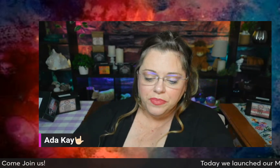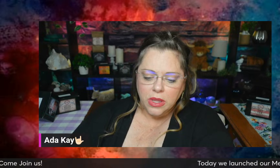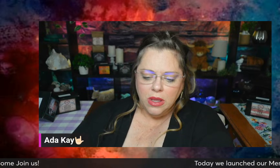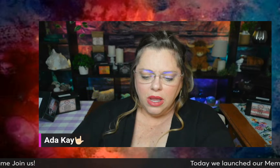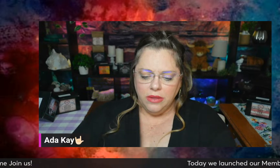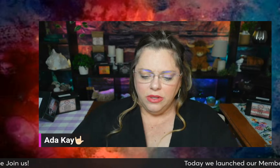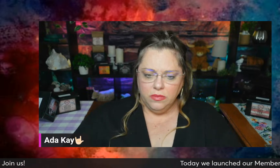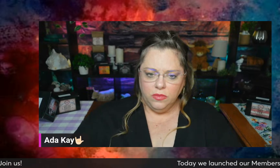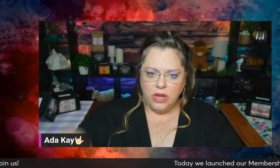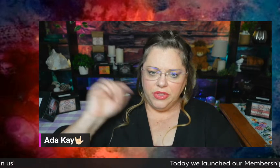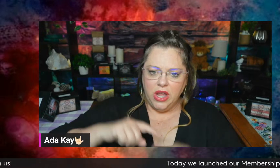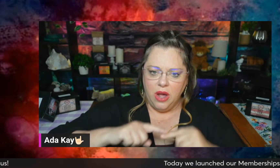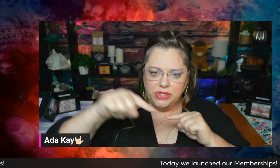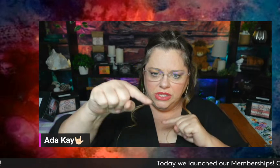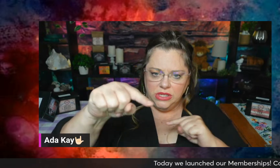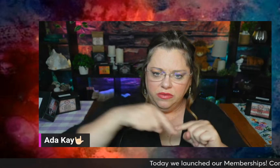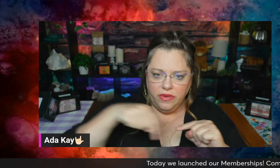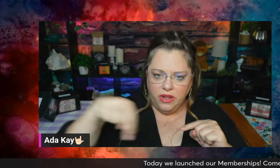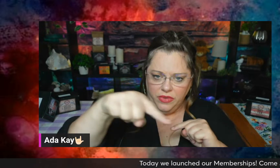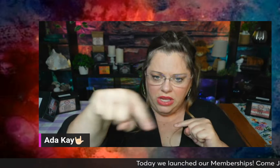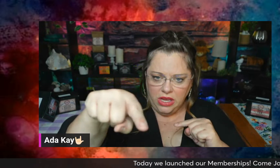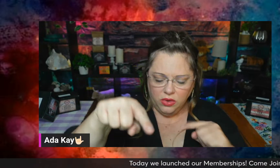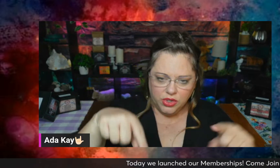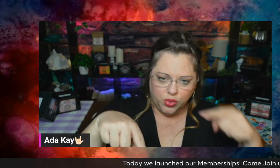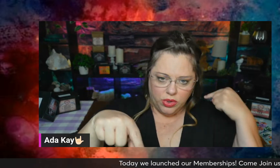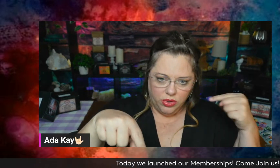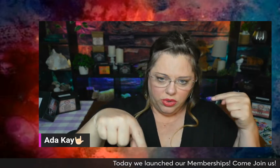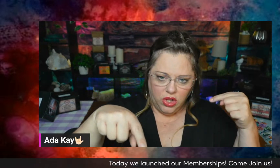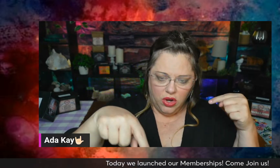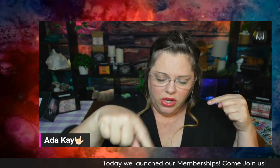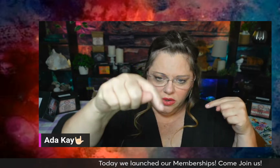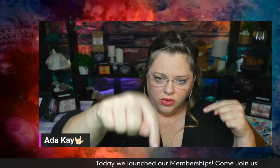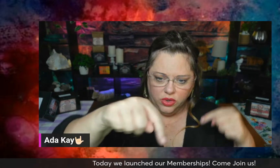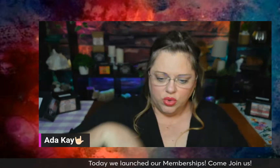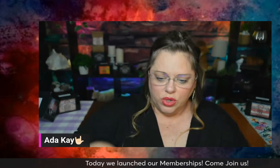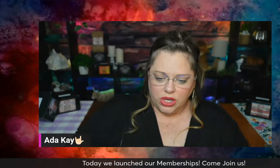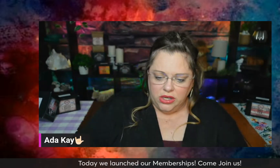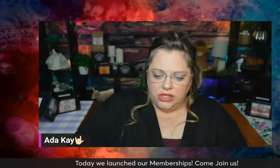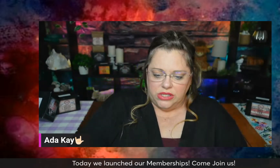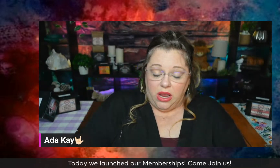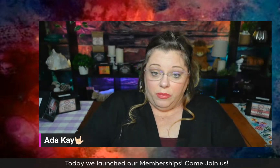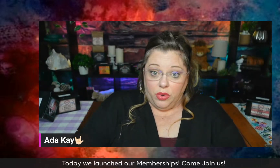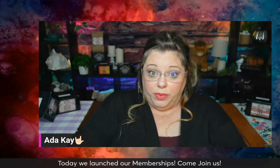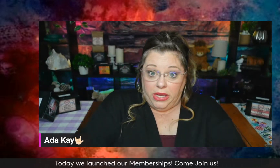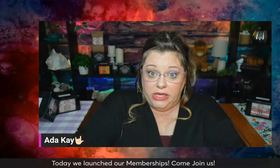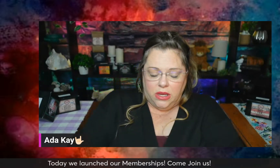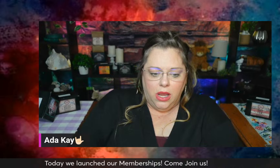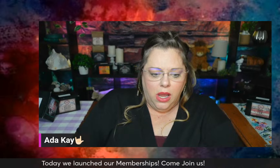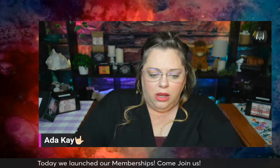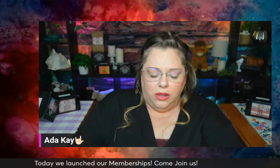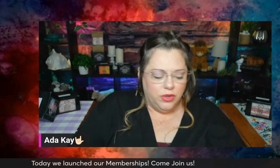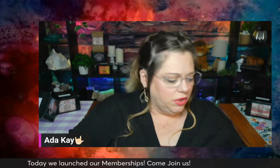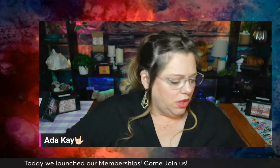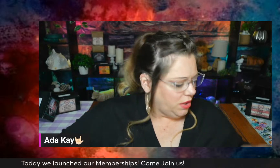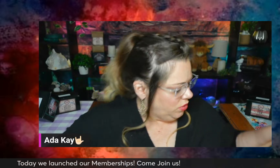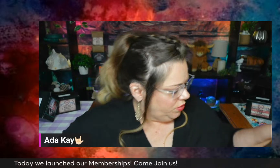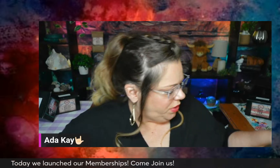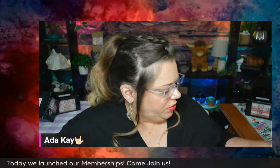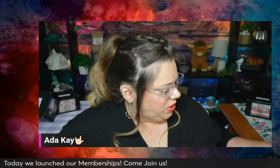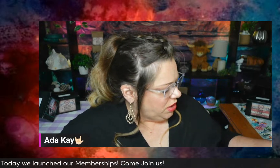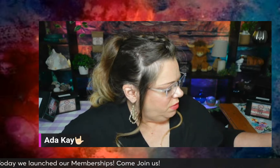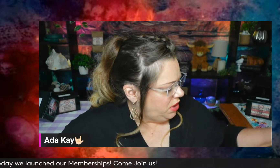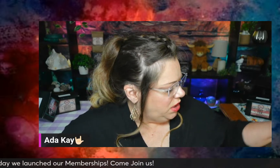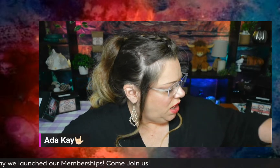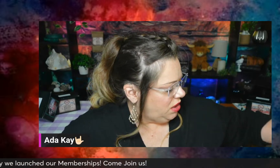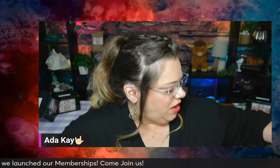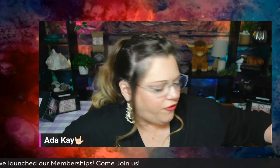salon. And then at the opposite end of the L, because we're on the long end, on the short end is a hamburger place. And there's a lot of old people